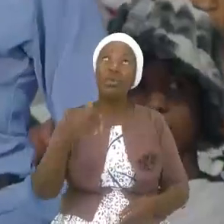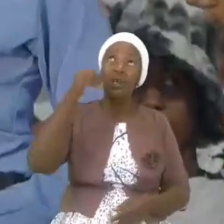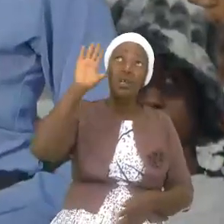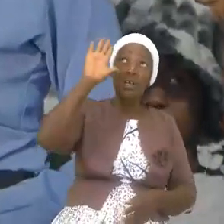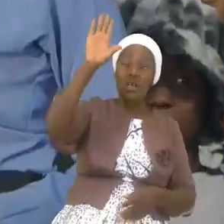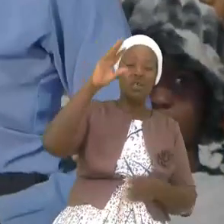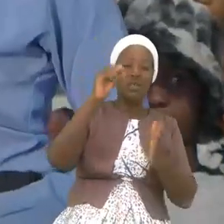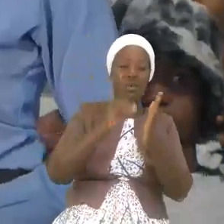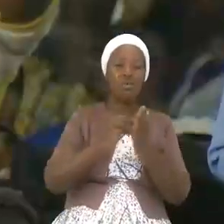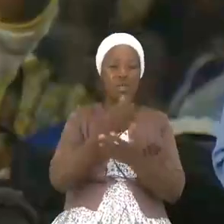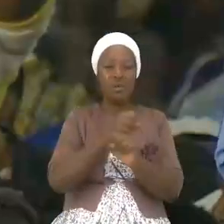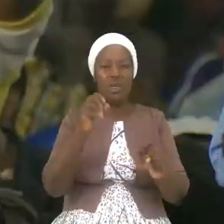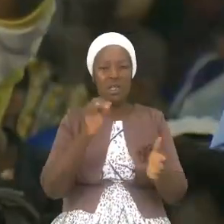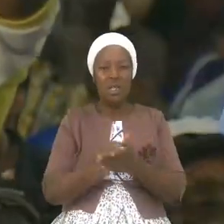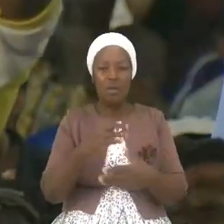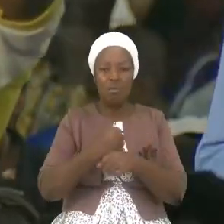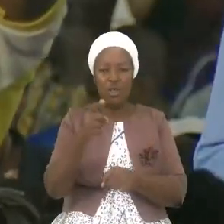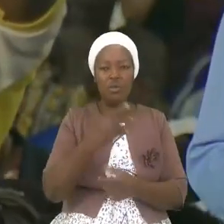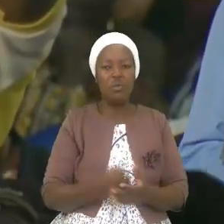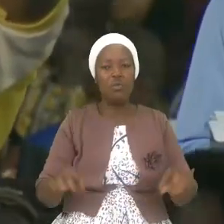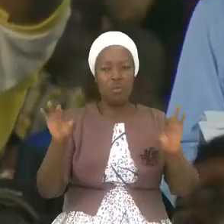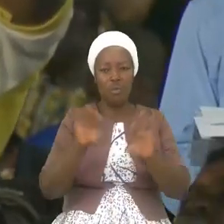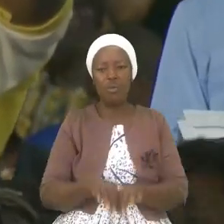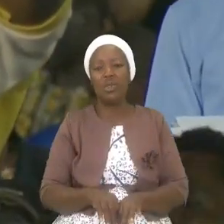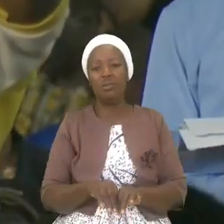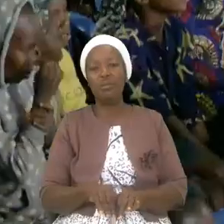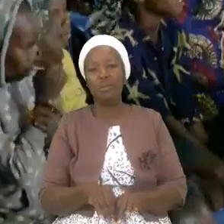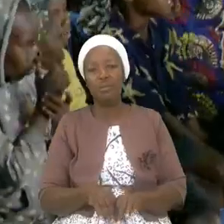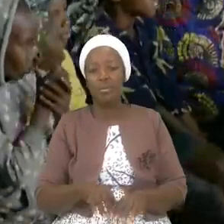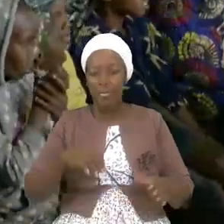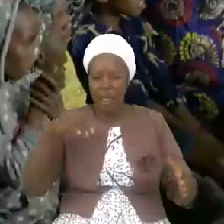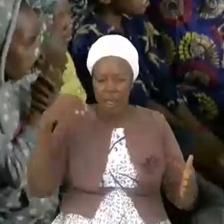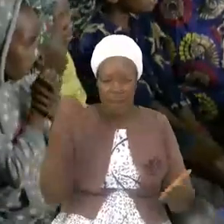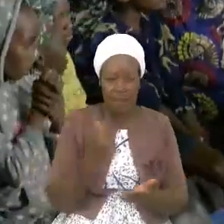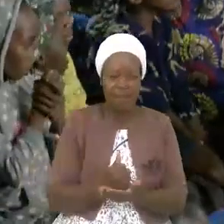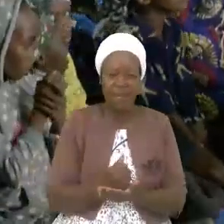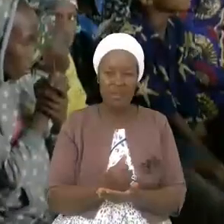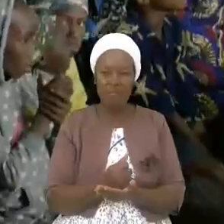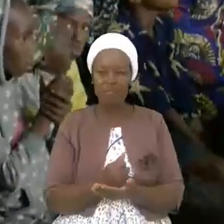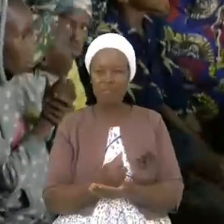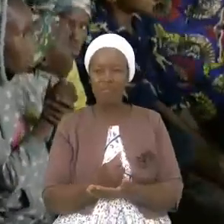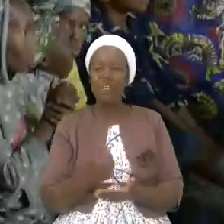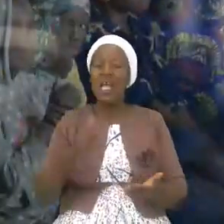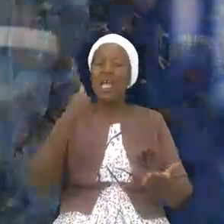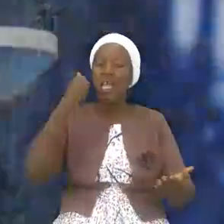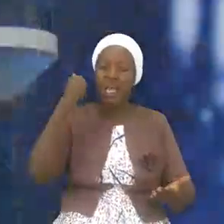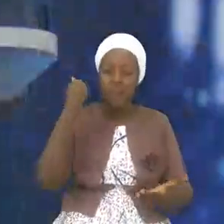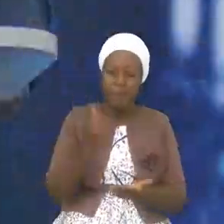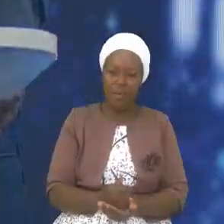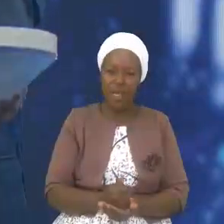Amen. Amen. Father, I'm praying for you now. Keep